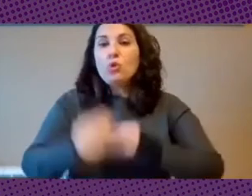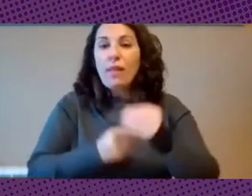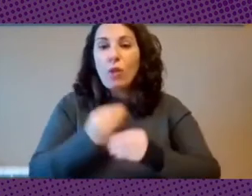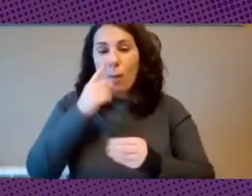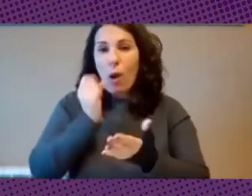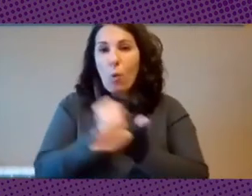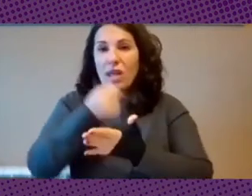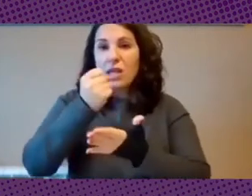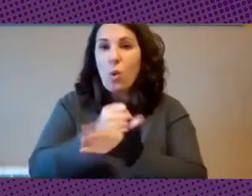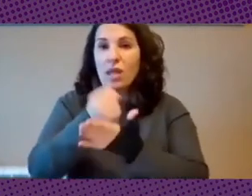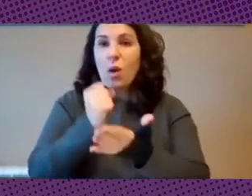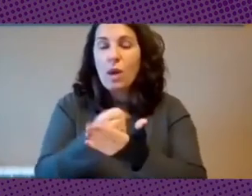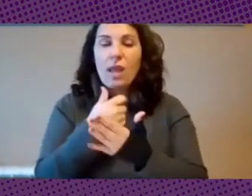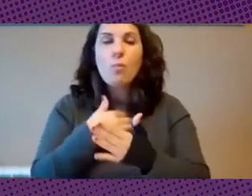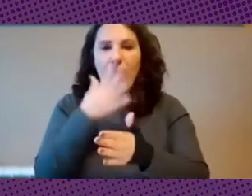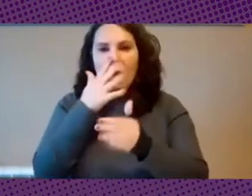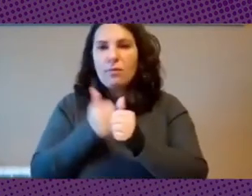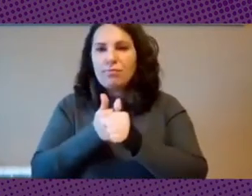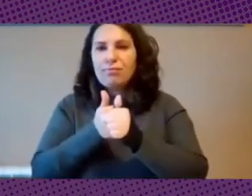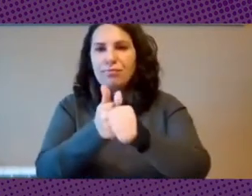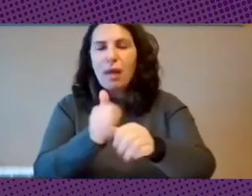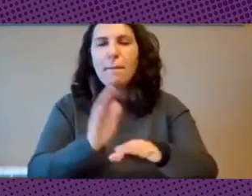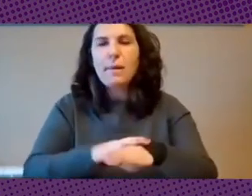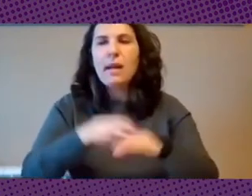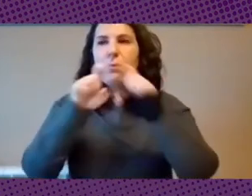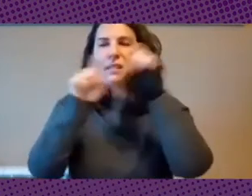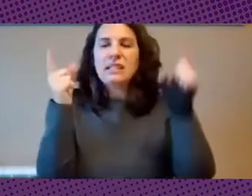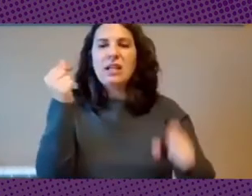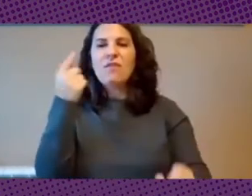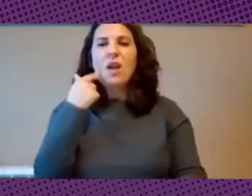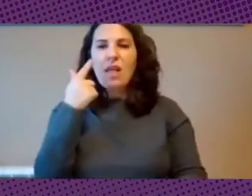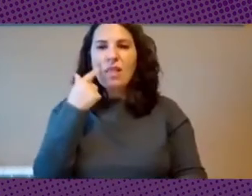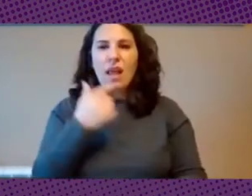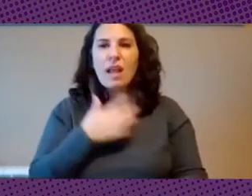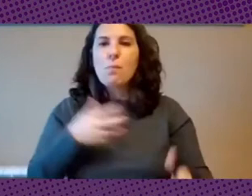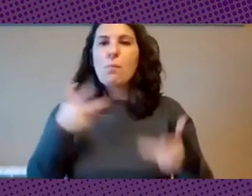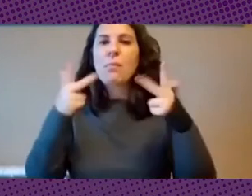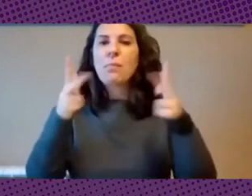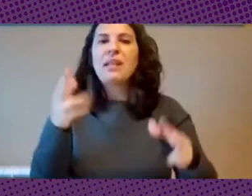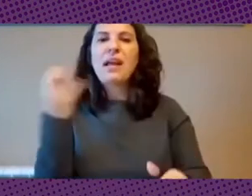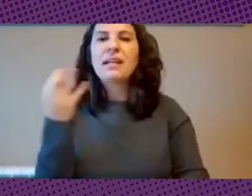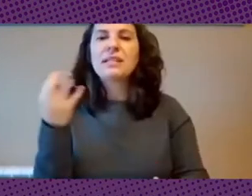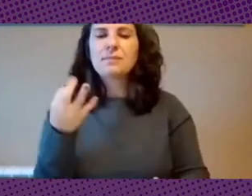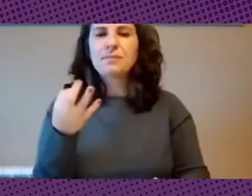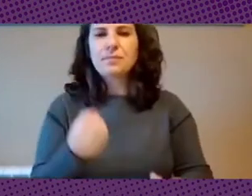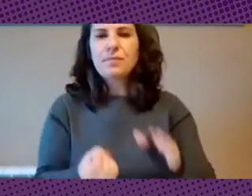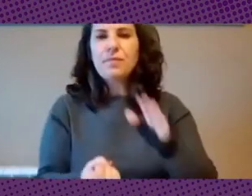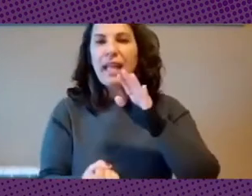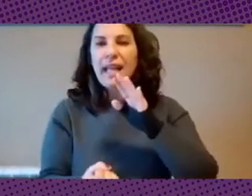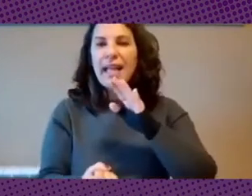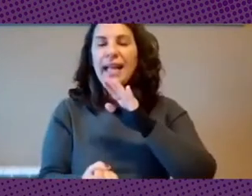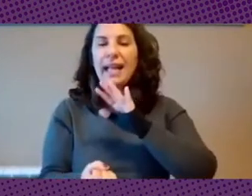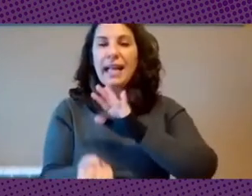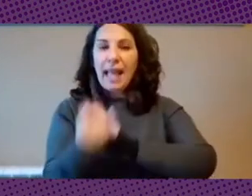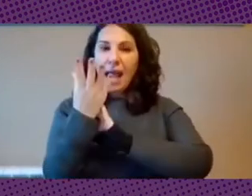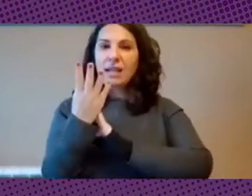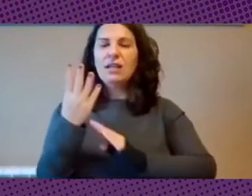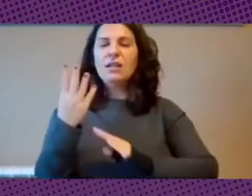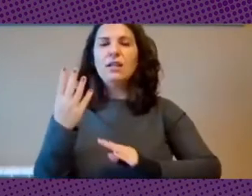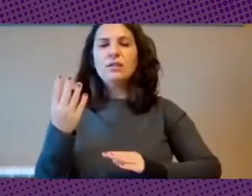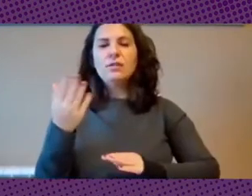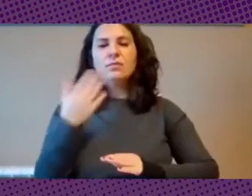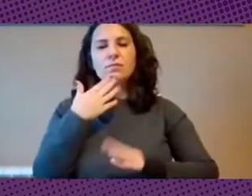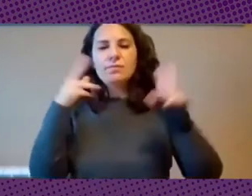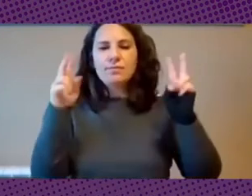create a sort of image of the credit worthiness of the borrower and then create credit for them. The